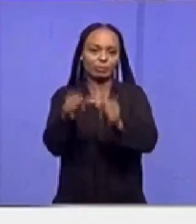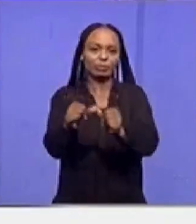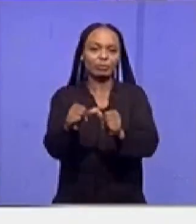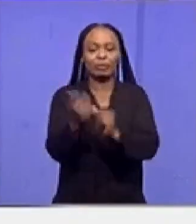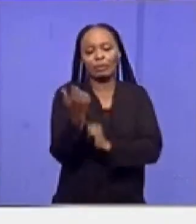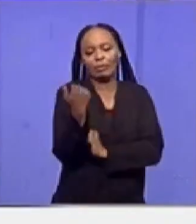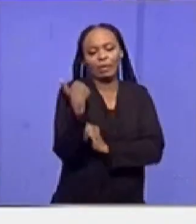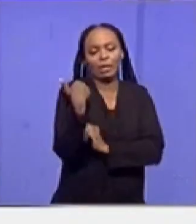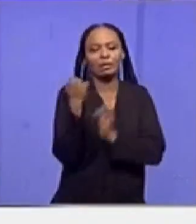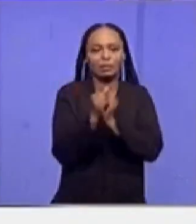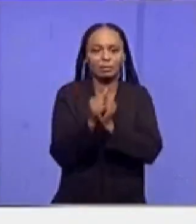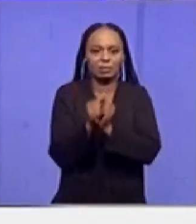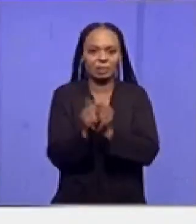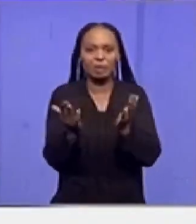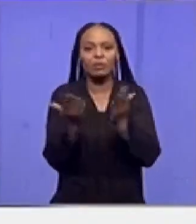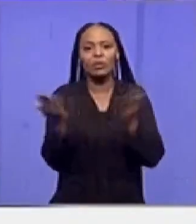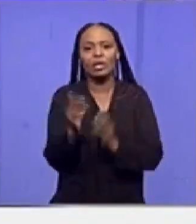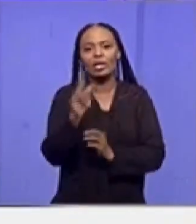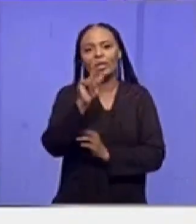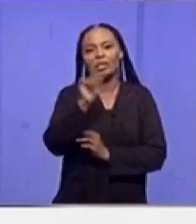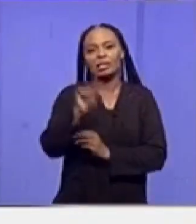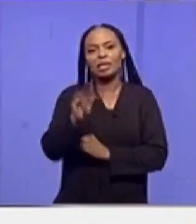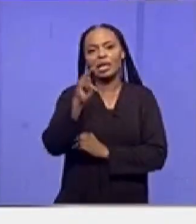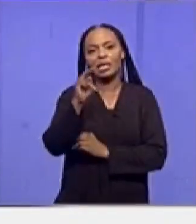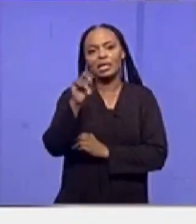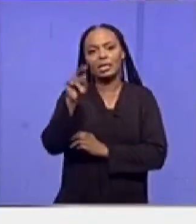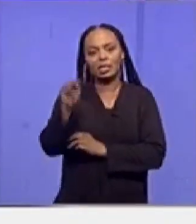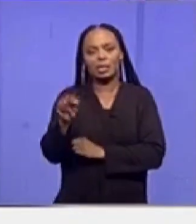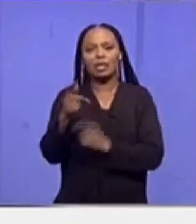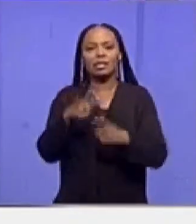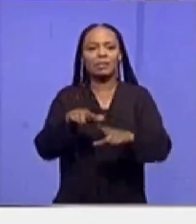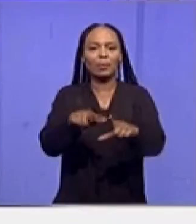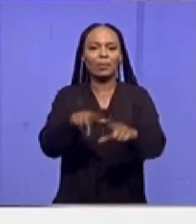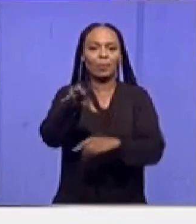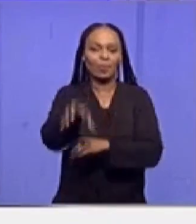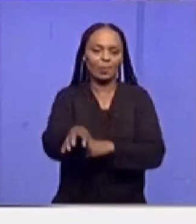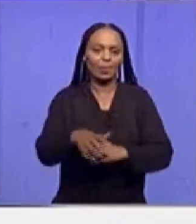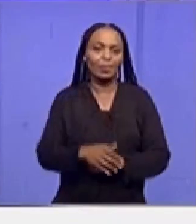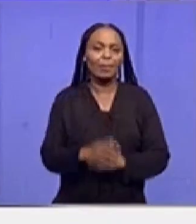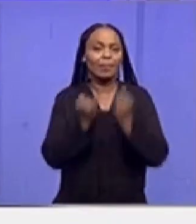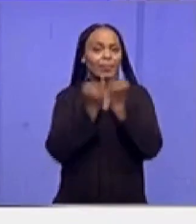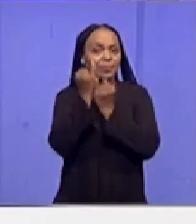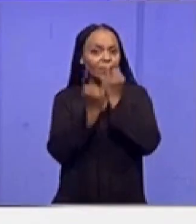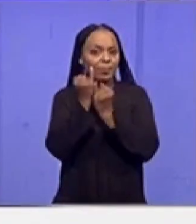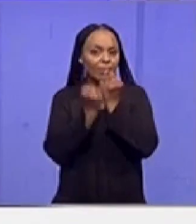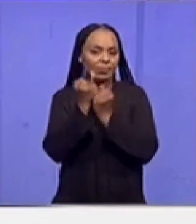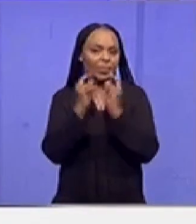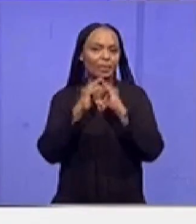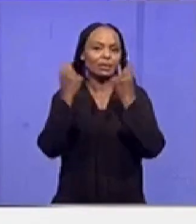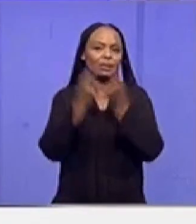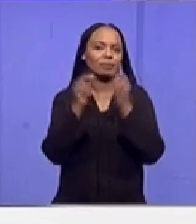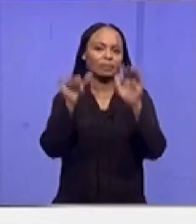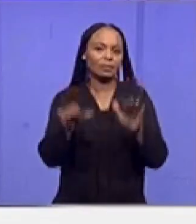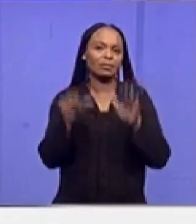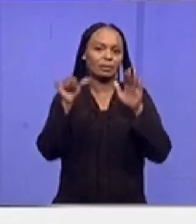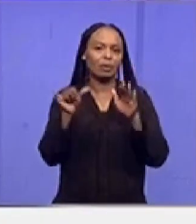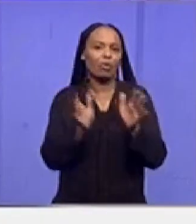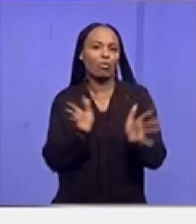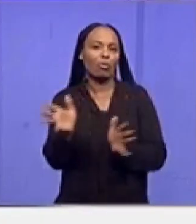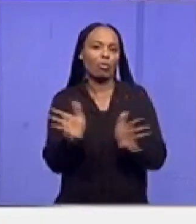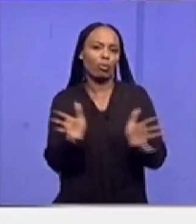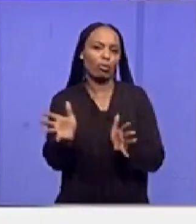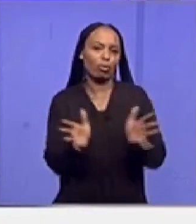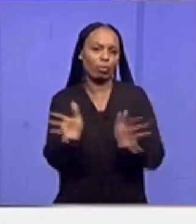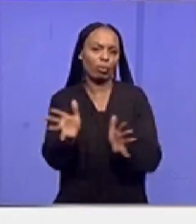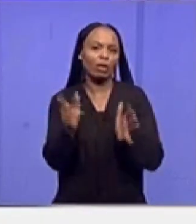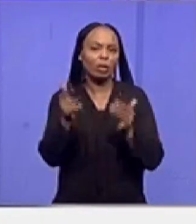thagogile maabane ka nkoankoa ka ntlenyana ga Tzaneen Limpopo. Tournamente ya dihlopha tše 16 tša kgwele ya maoto e